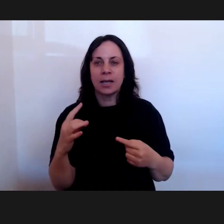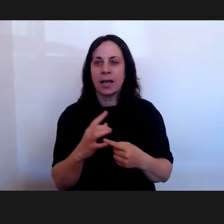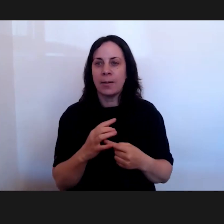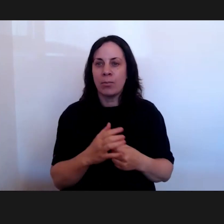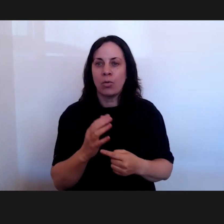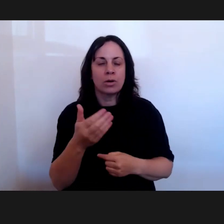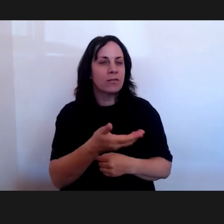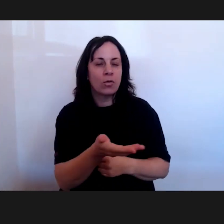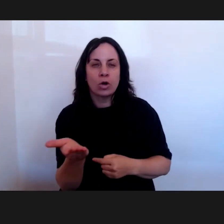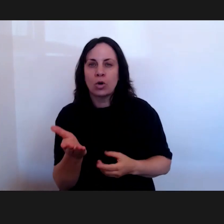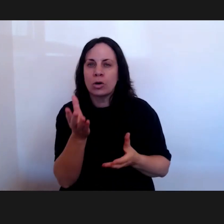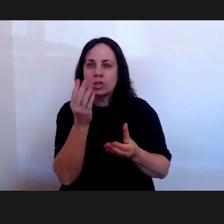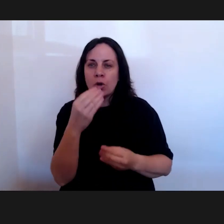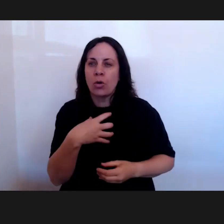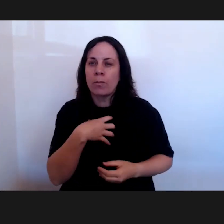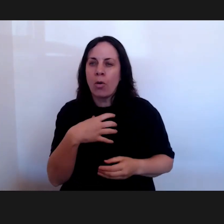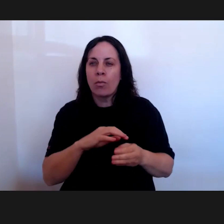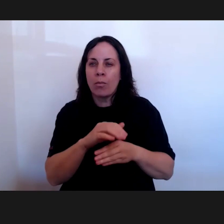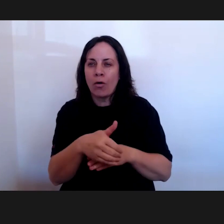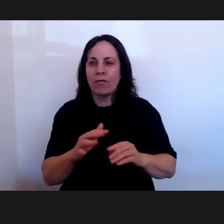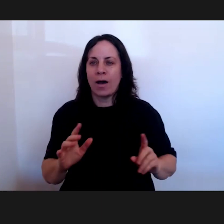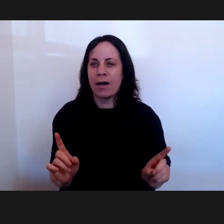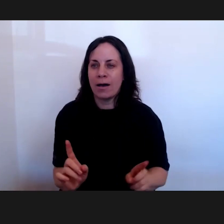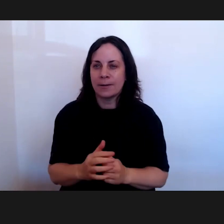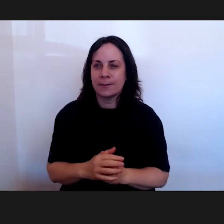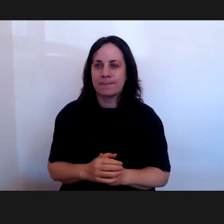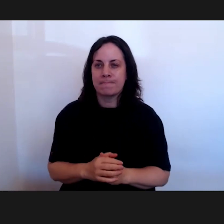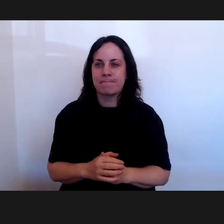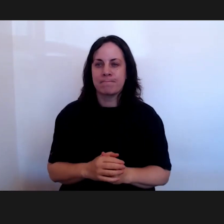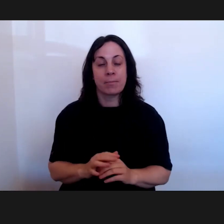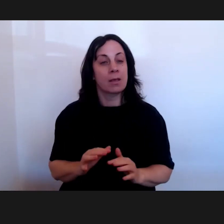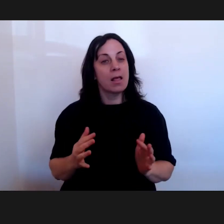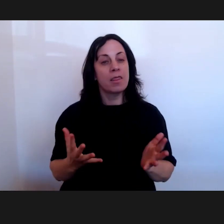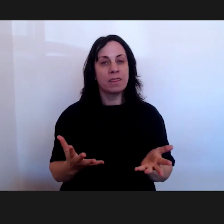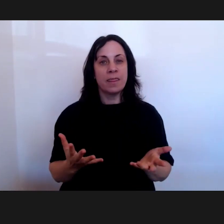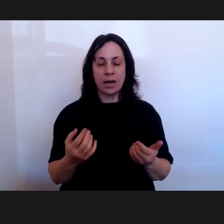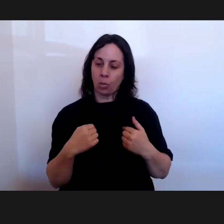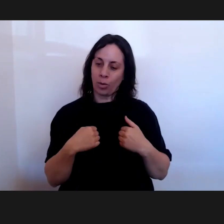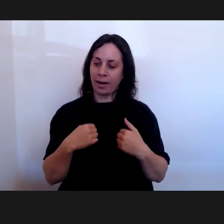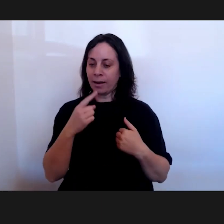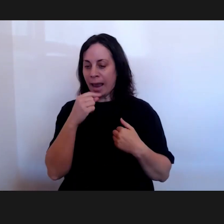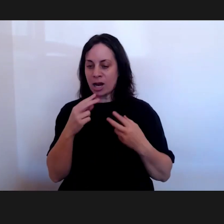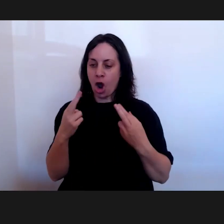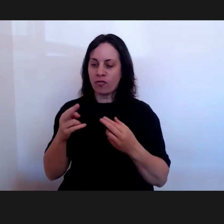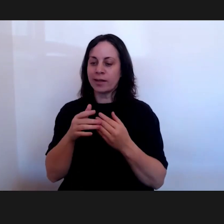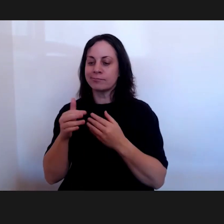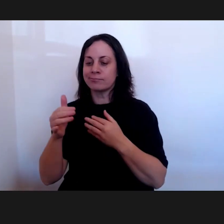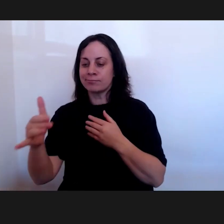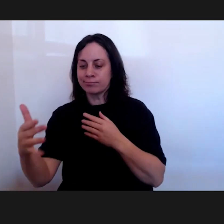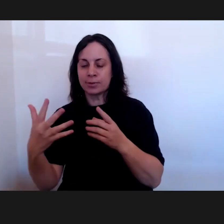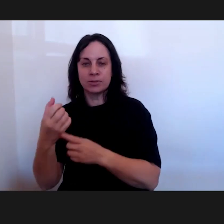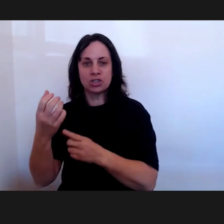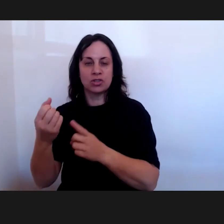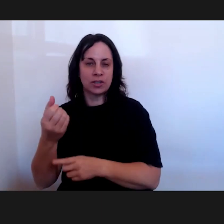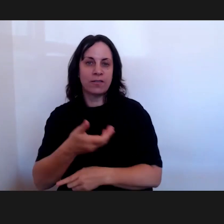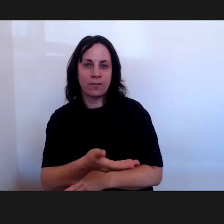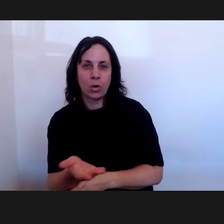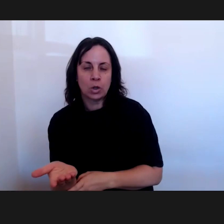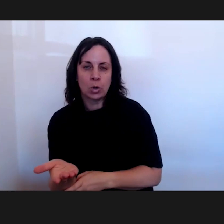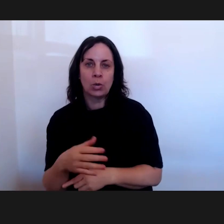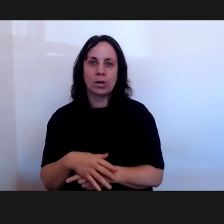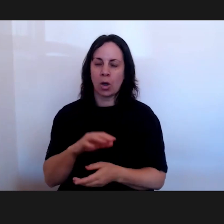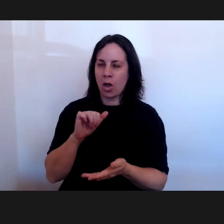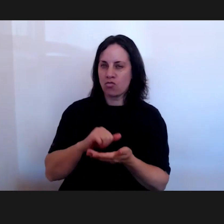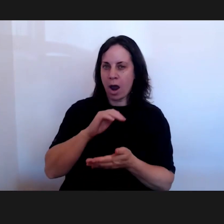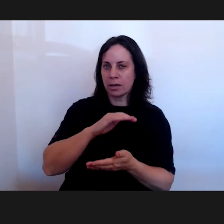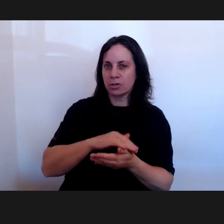more about your community so that we can do X, Y, Z? So it's about when you bring in the communities as well. That's really